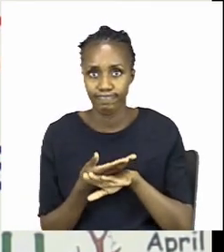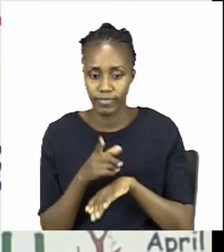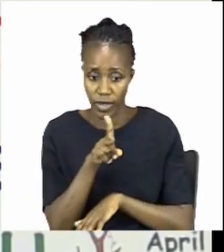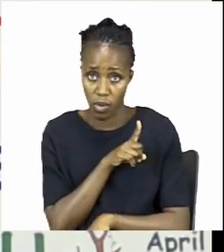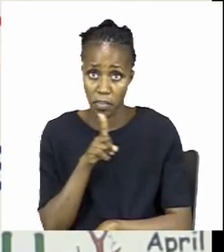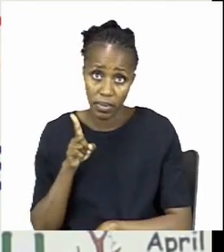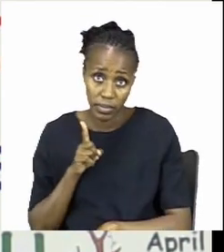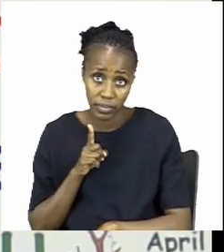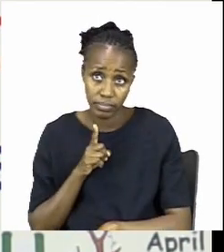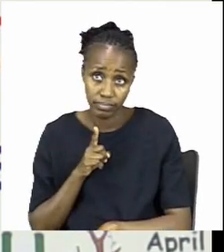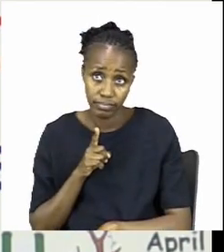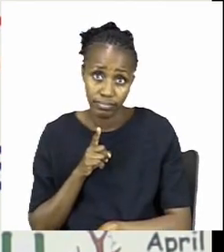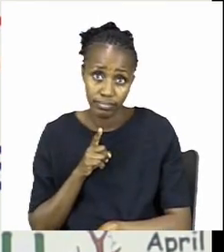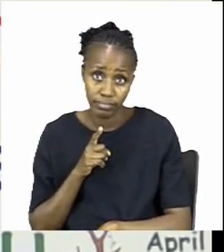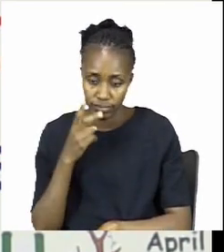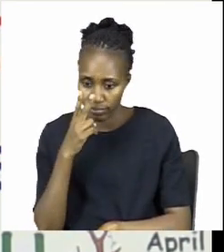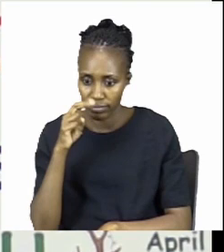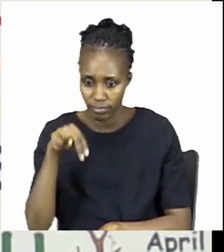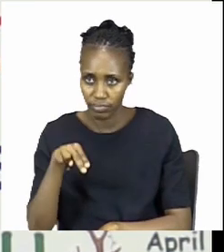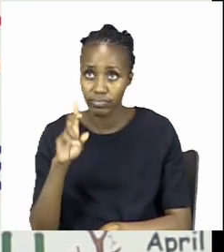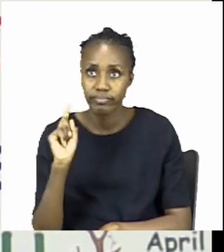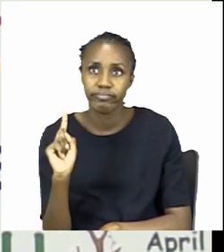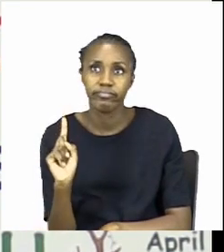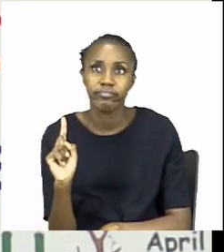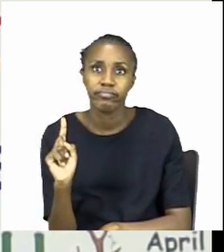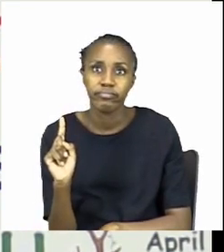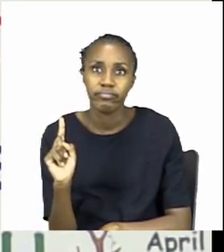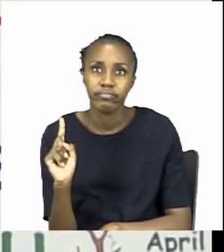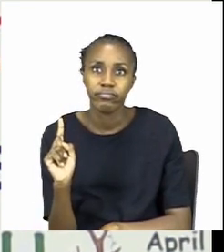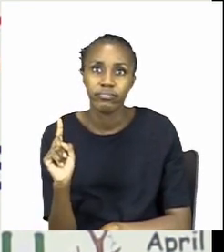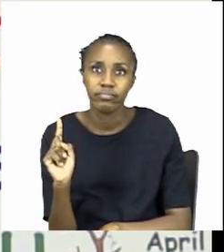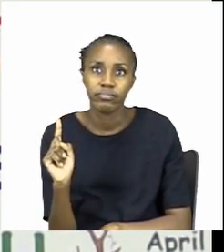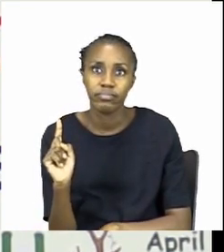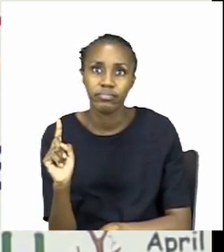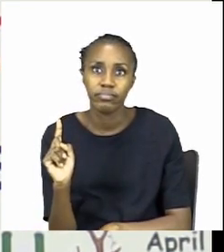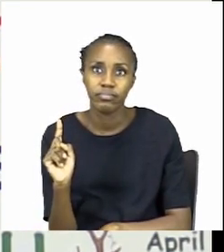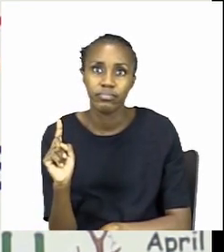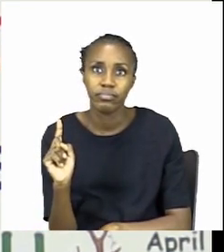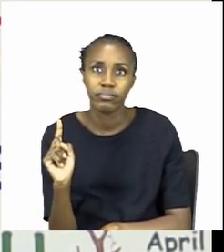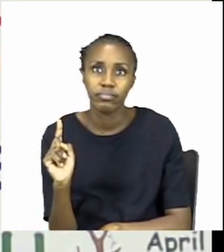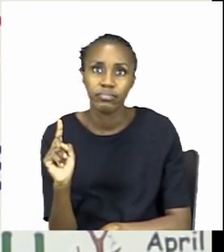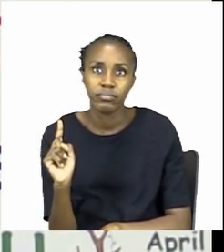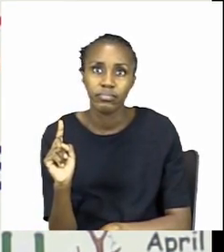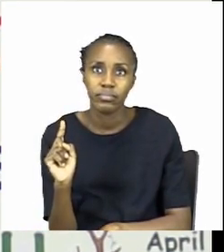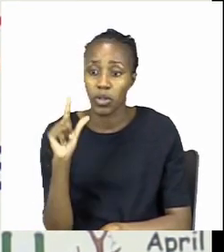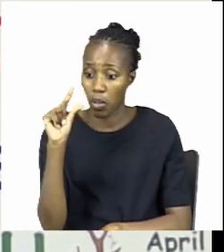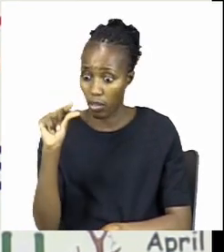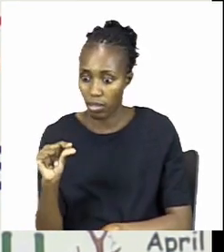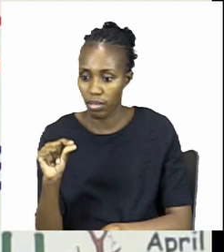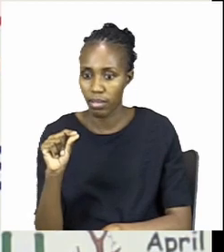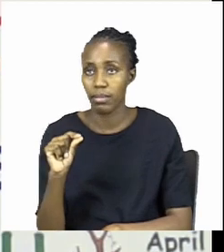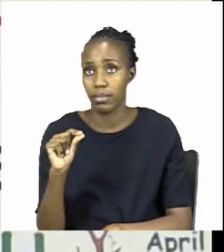11. Now you see here, our units here is 1. And 1 is less than